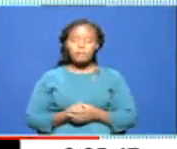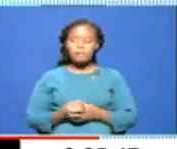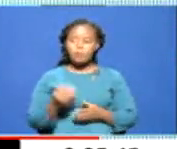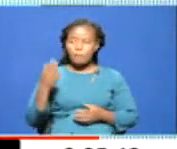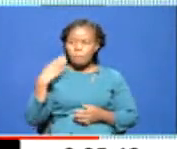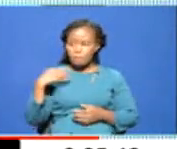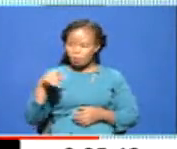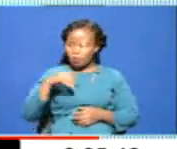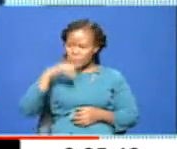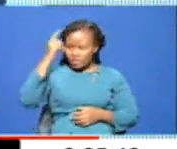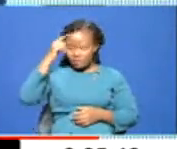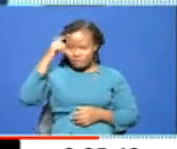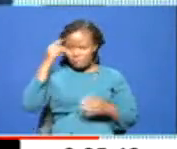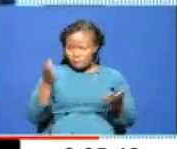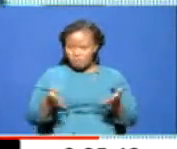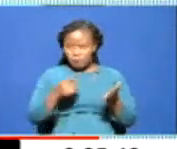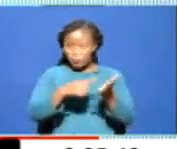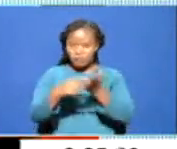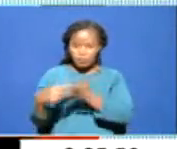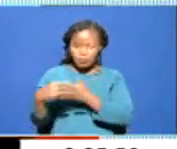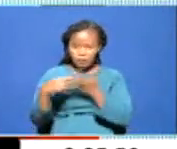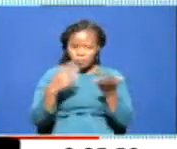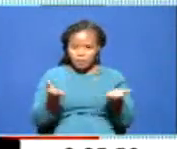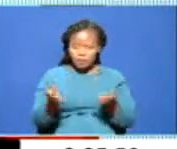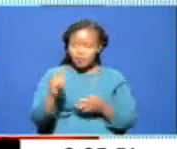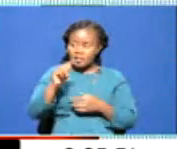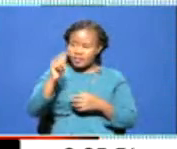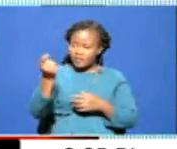ideas earlier today and we thought that Kenya should propose something.